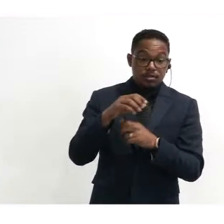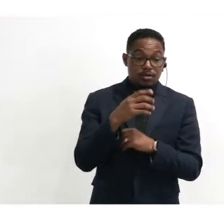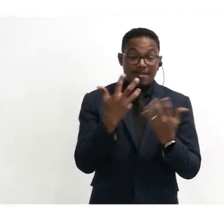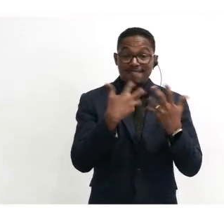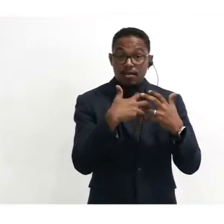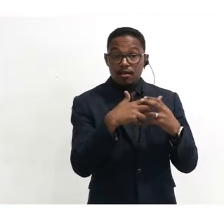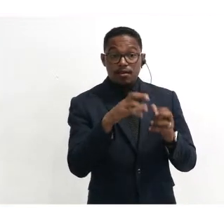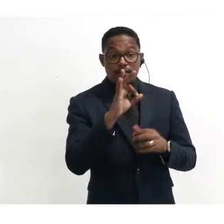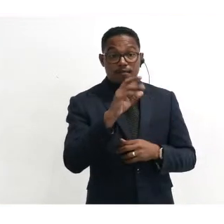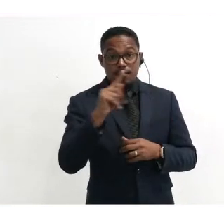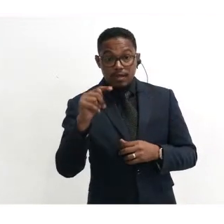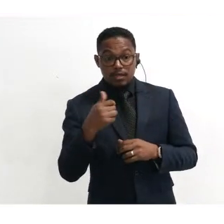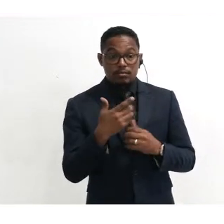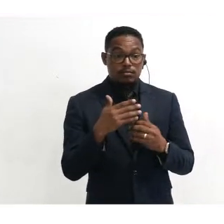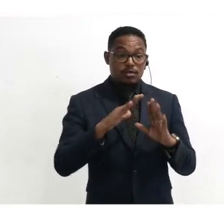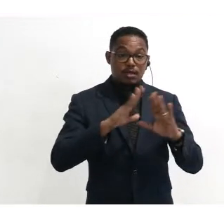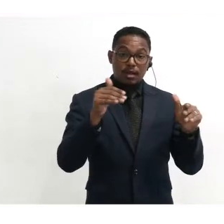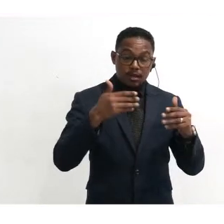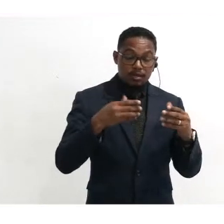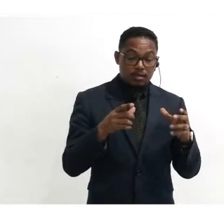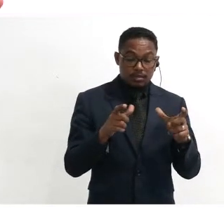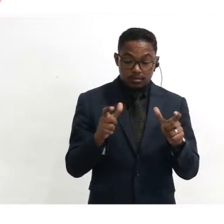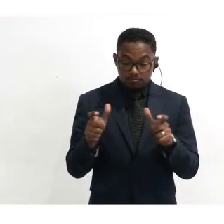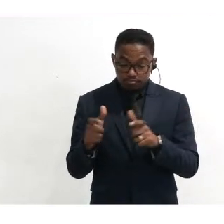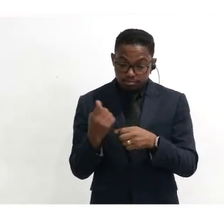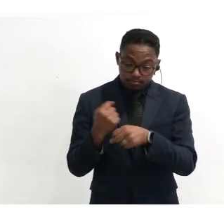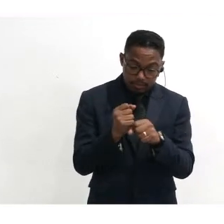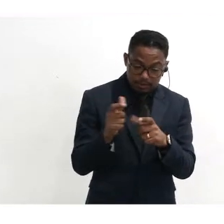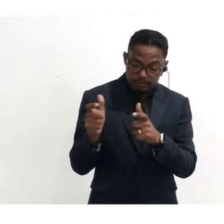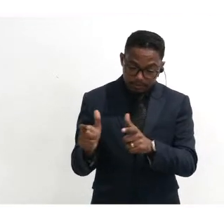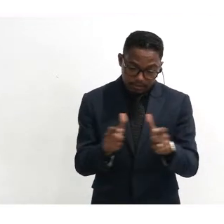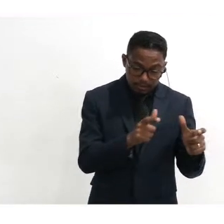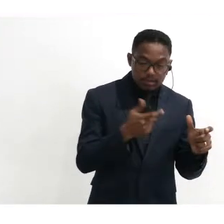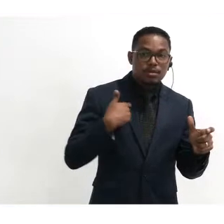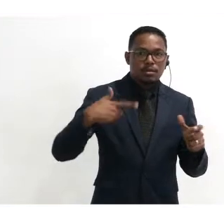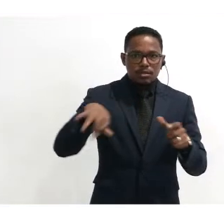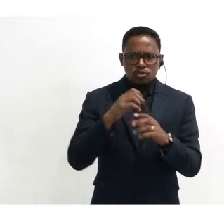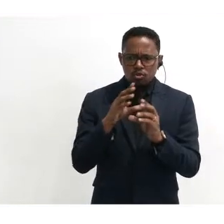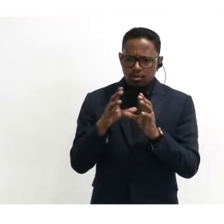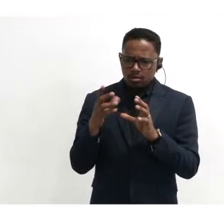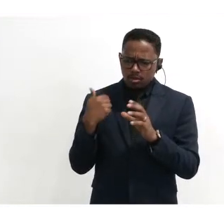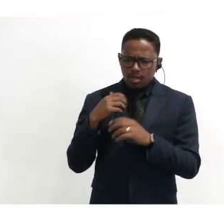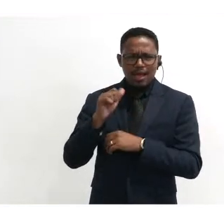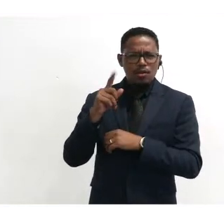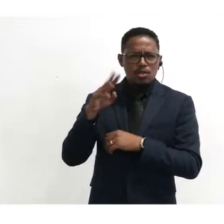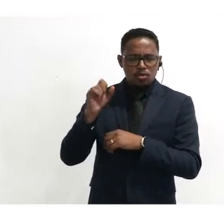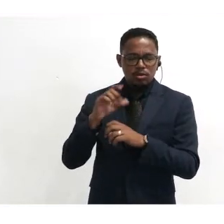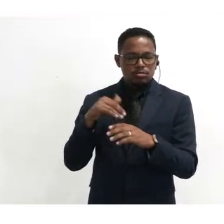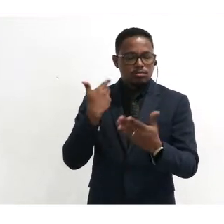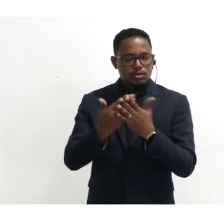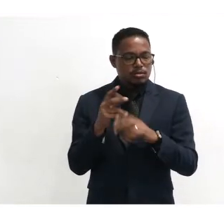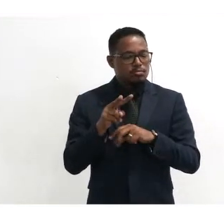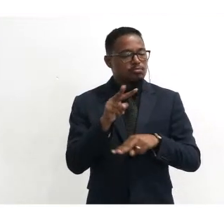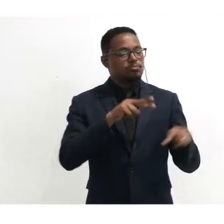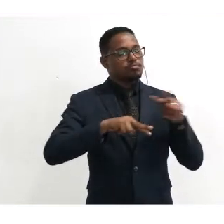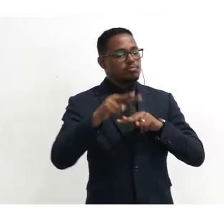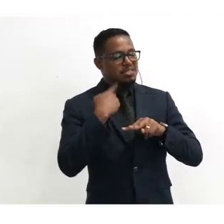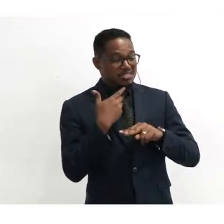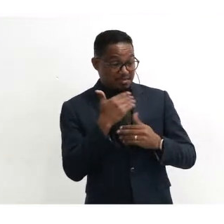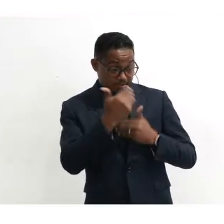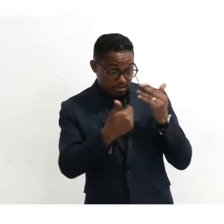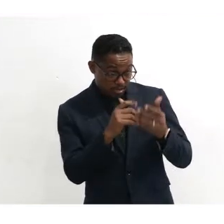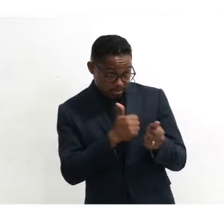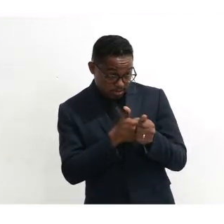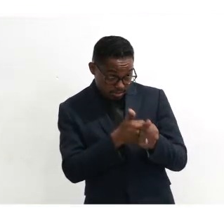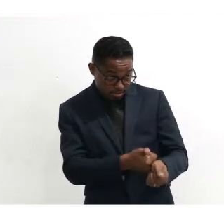those, have an independent auditor come and check that you're following those procedures. But we don't really have in the industry like